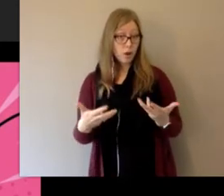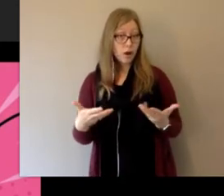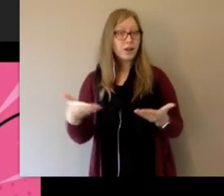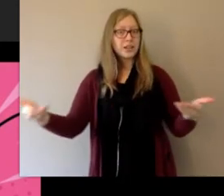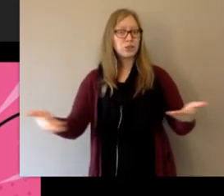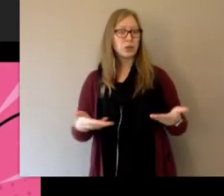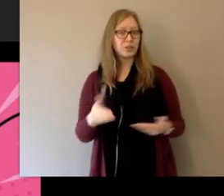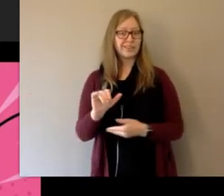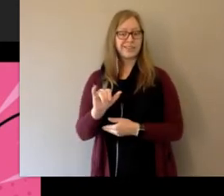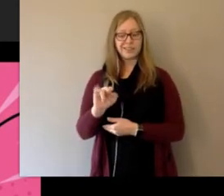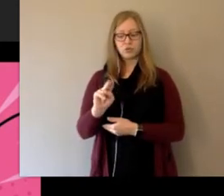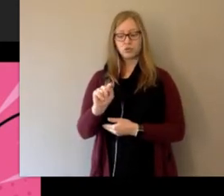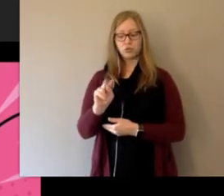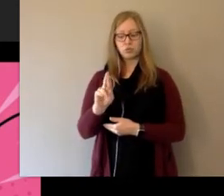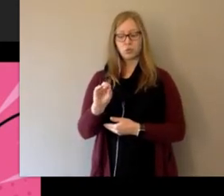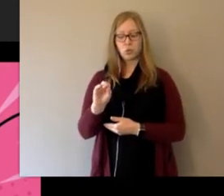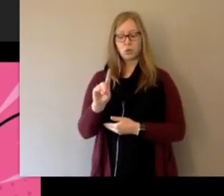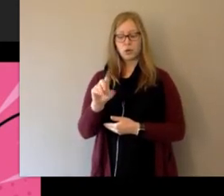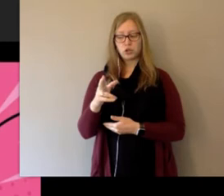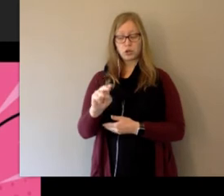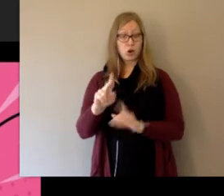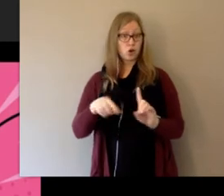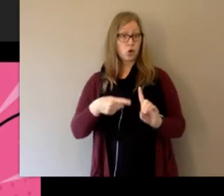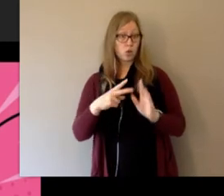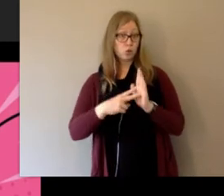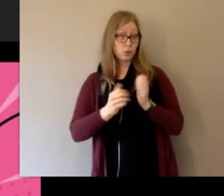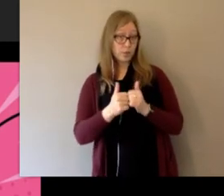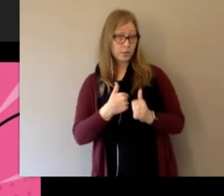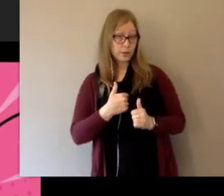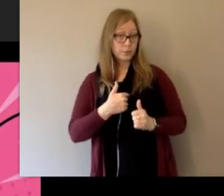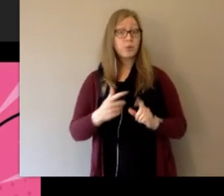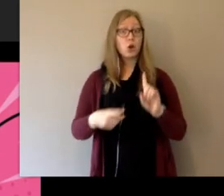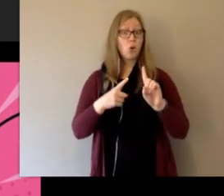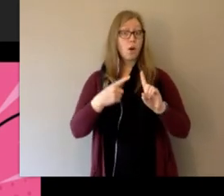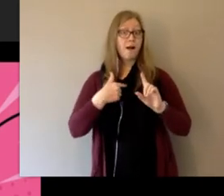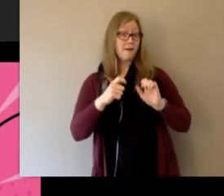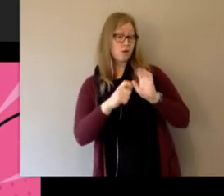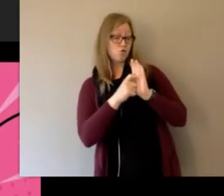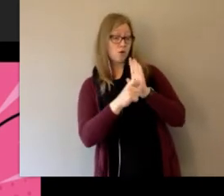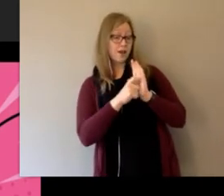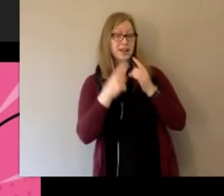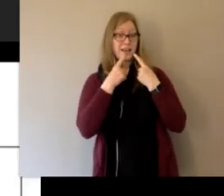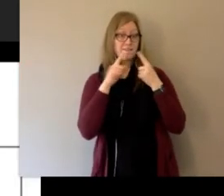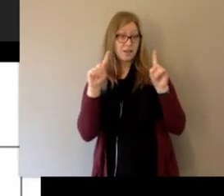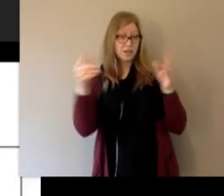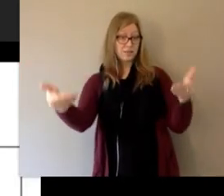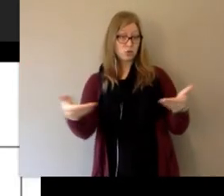Here's our goal. Go ahead and read it with me. Goal: I can write an effective introduction.